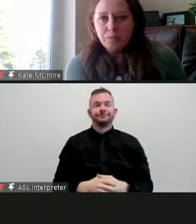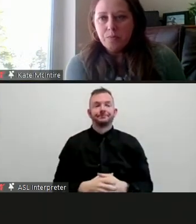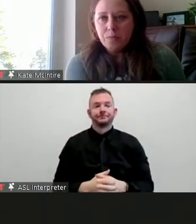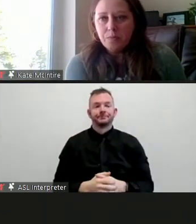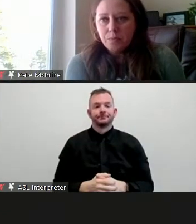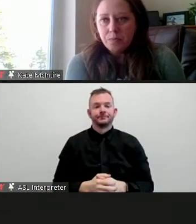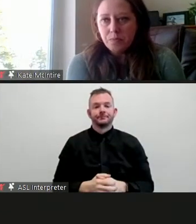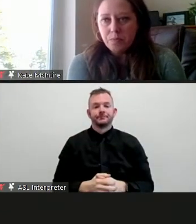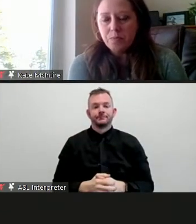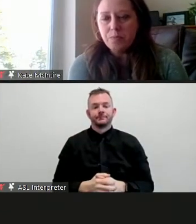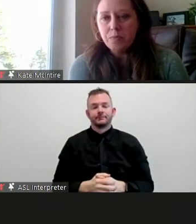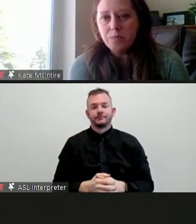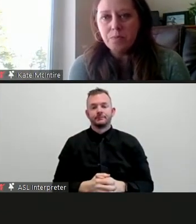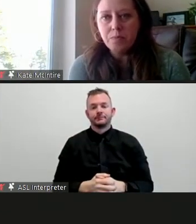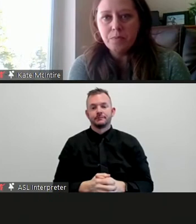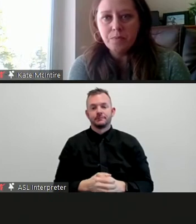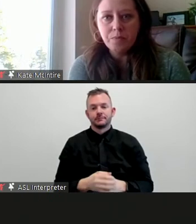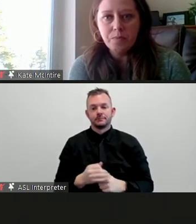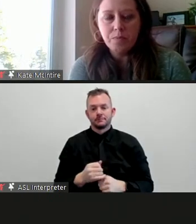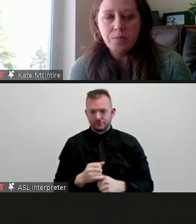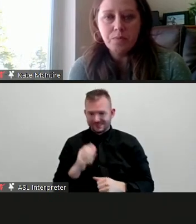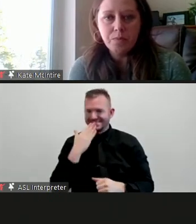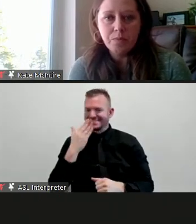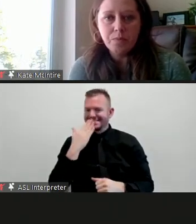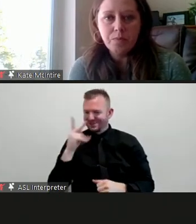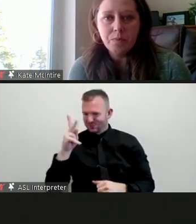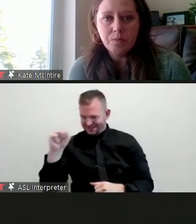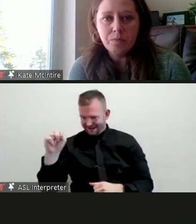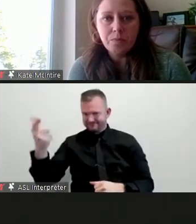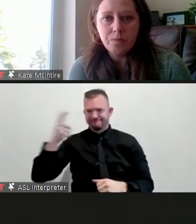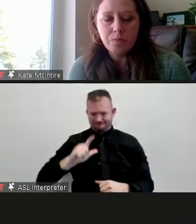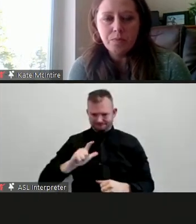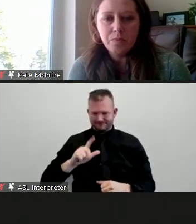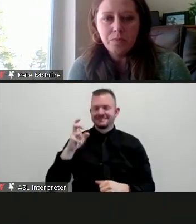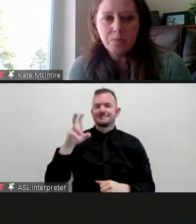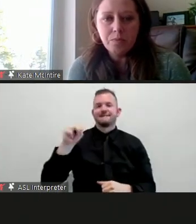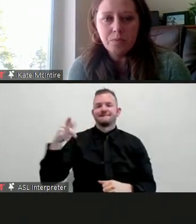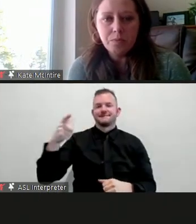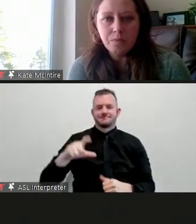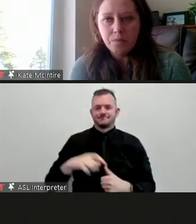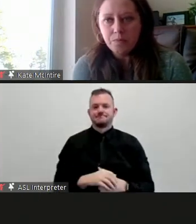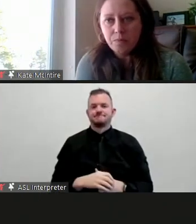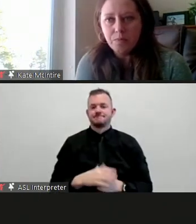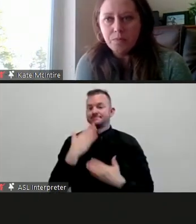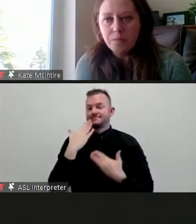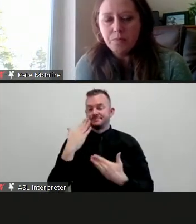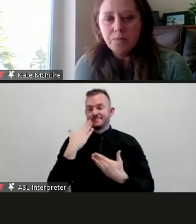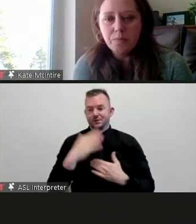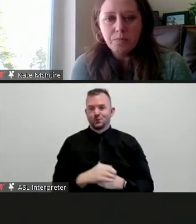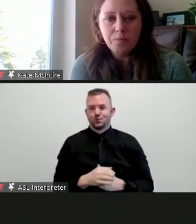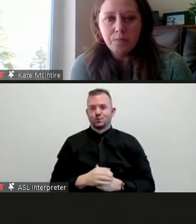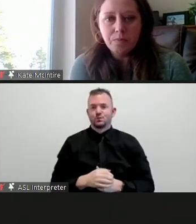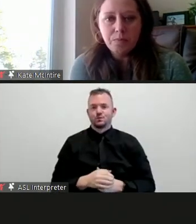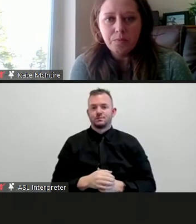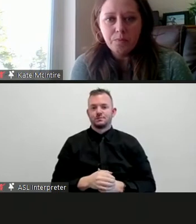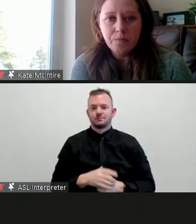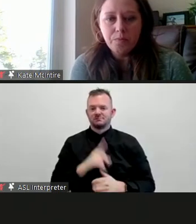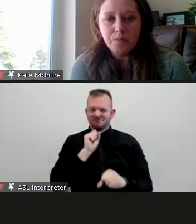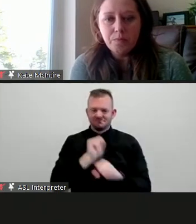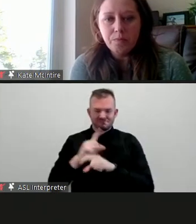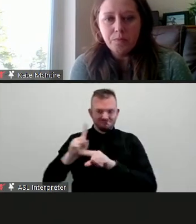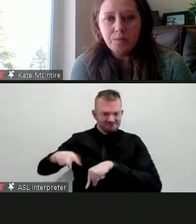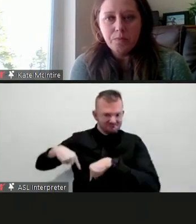Great, thank you. Kevin, we'll go ahead and take it over to you. All right, good afternoon. Thanks for being here. It's been a while since we've talked about PPE,